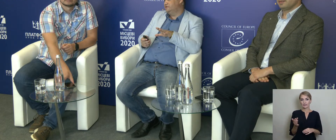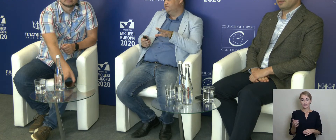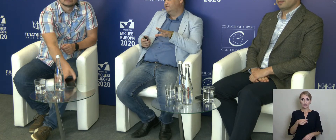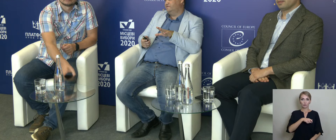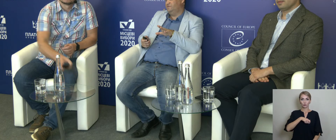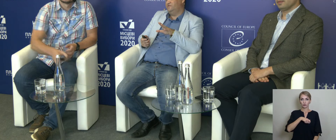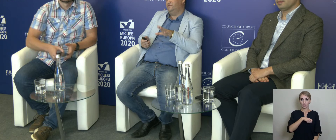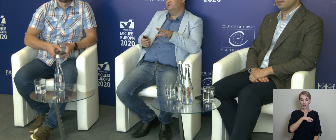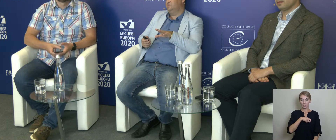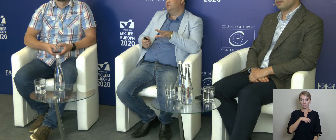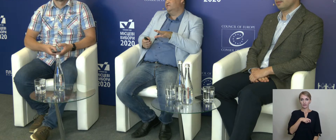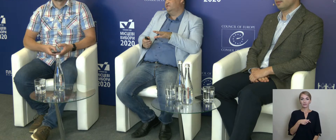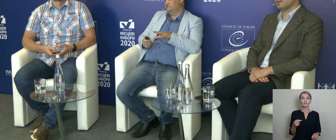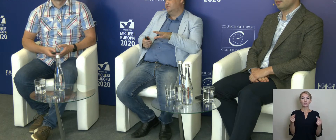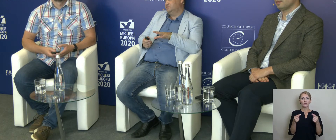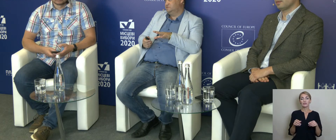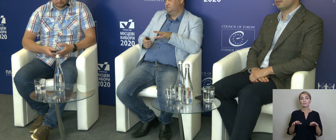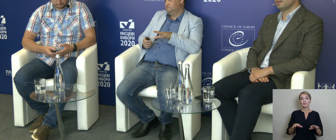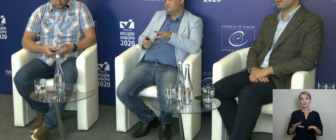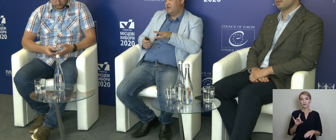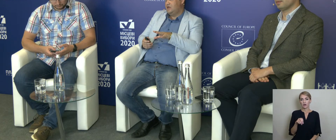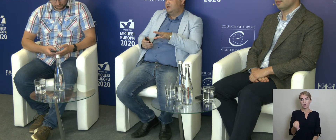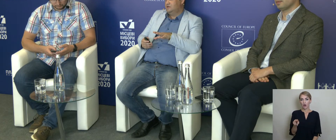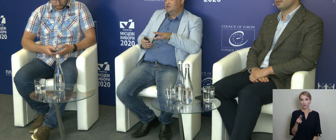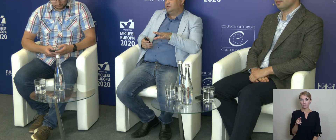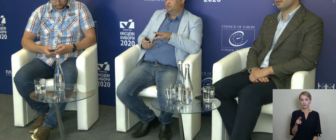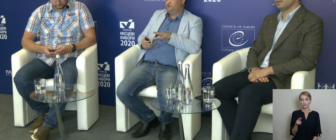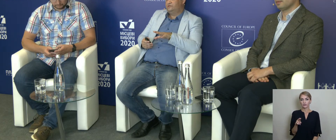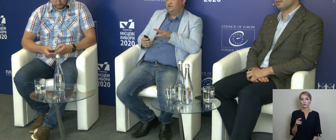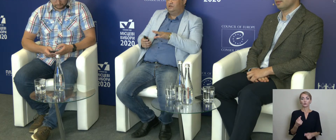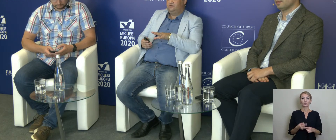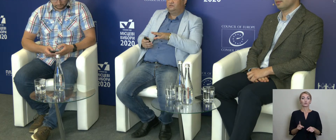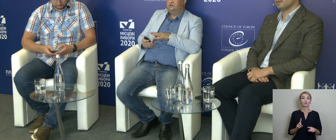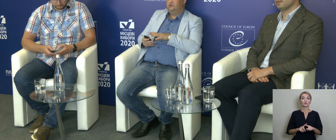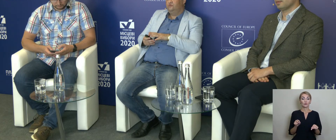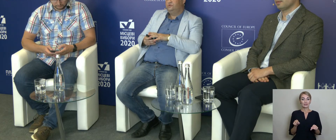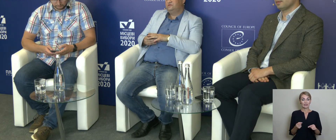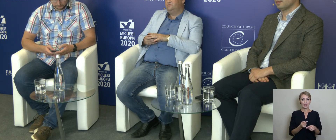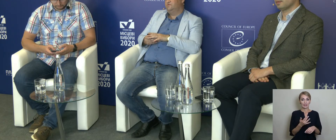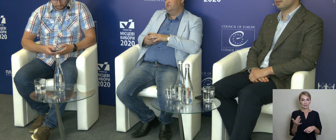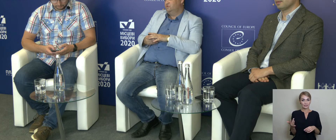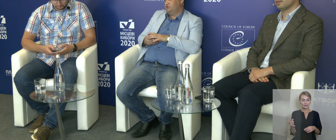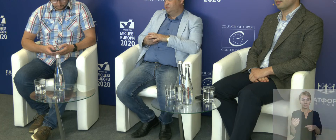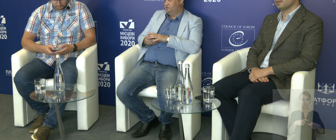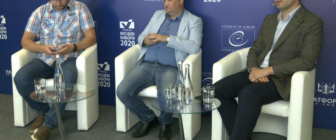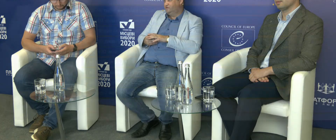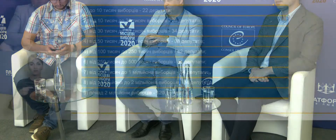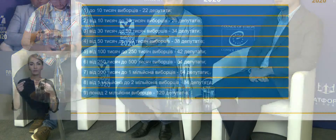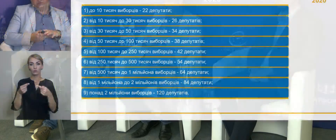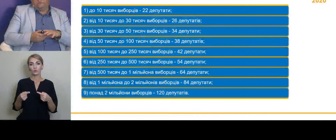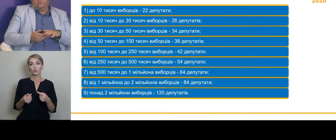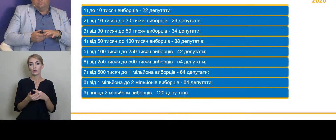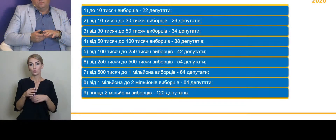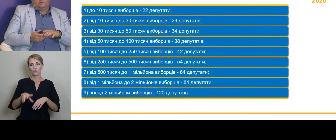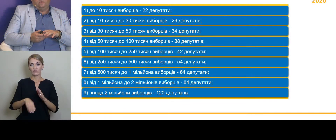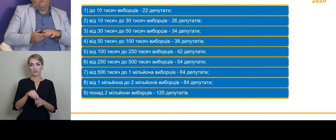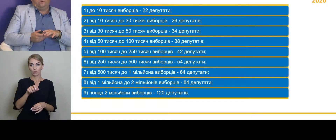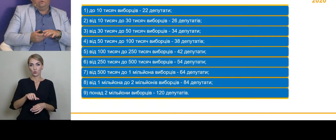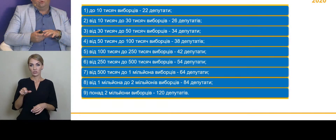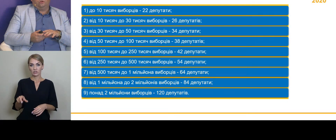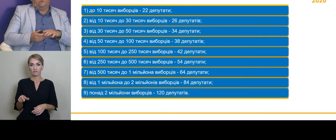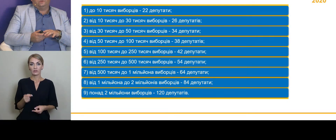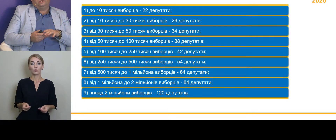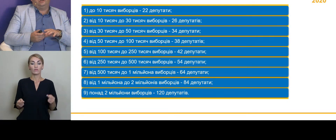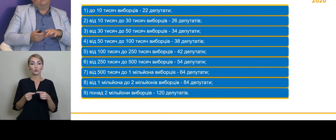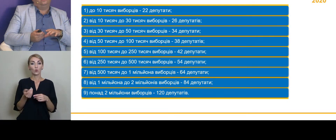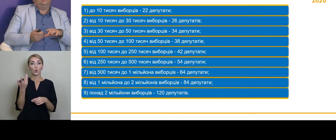the number of councillors of respective councils, because this number is relative to the number